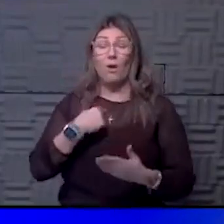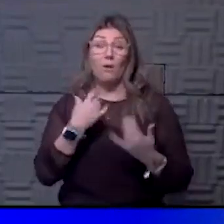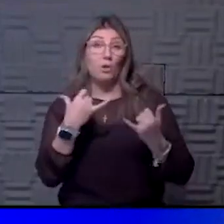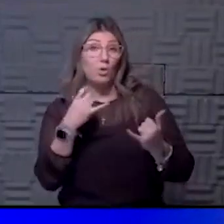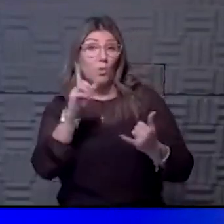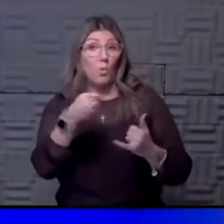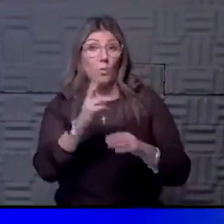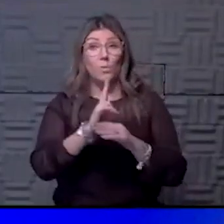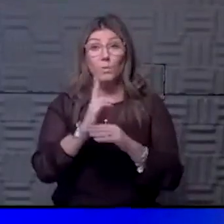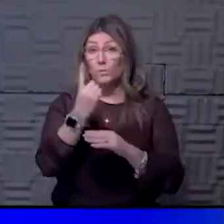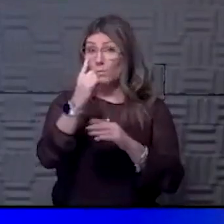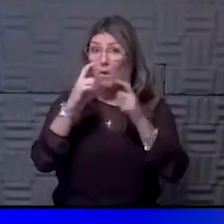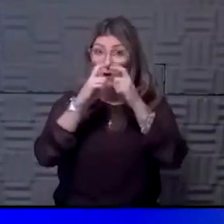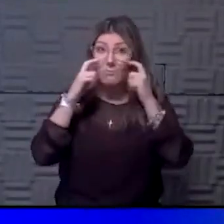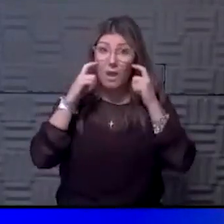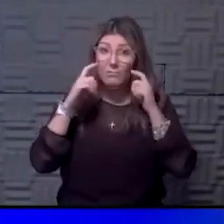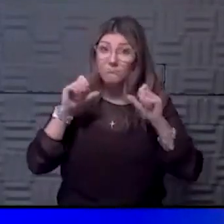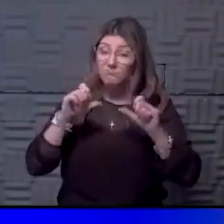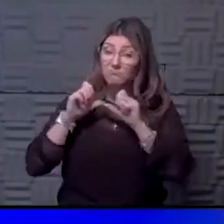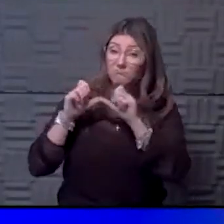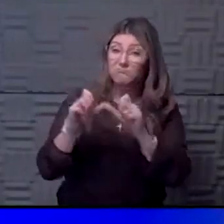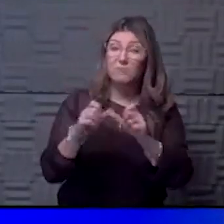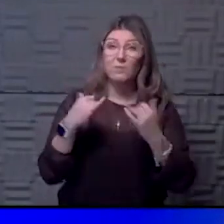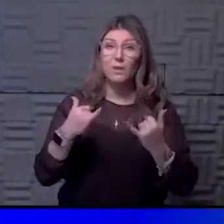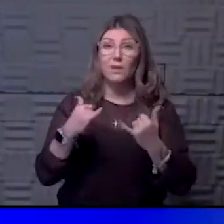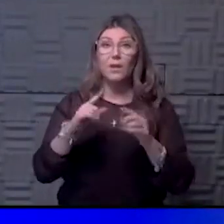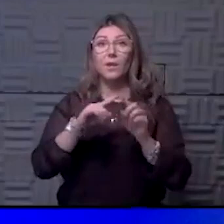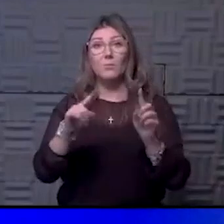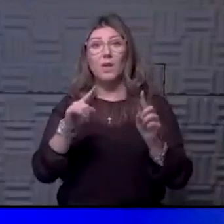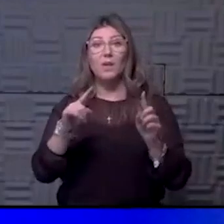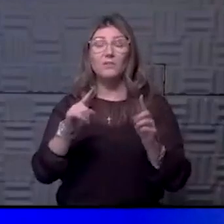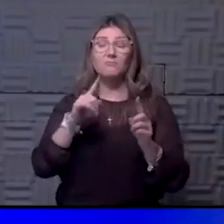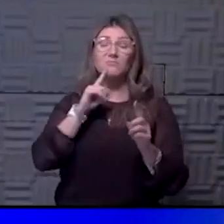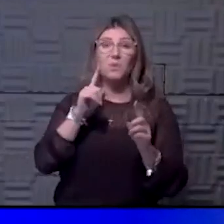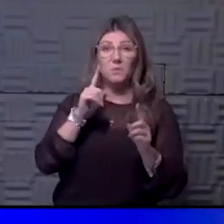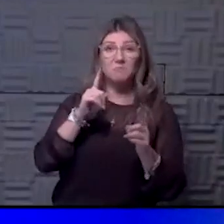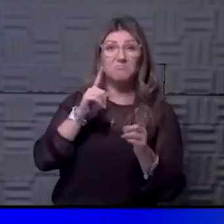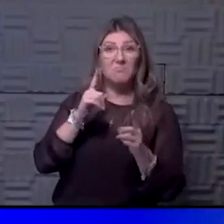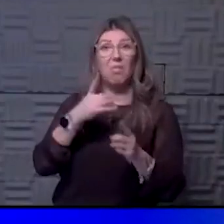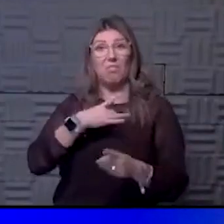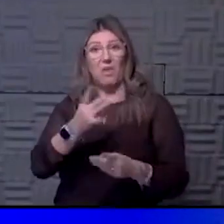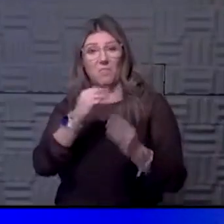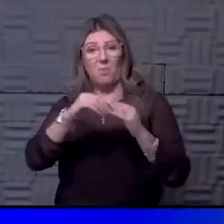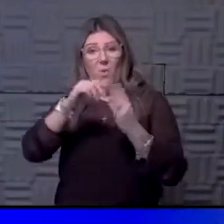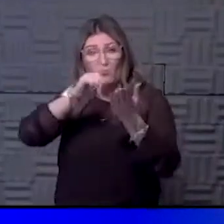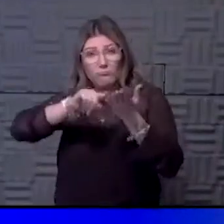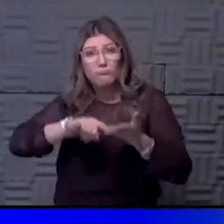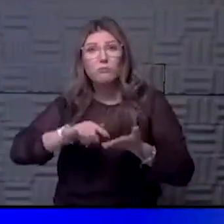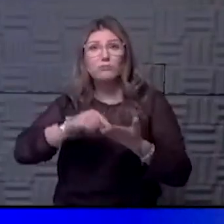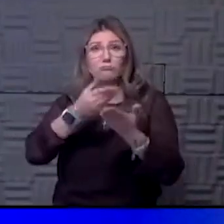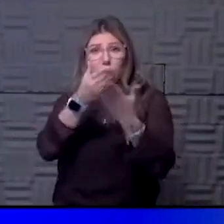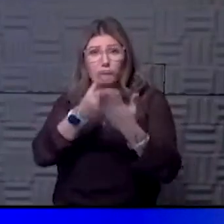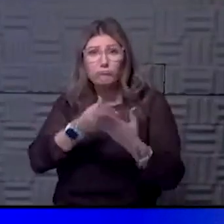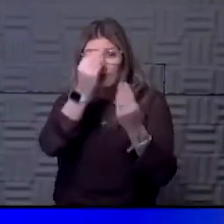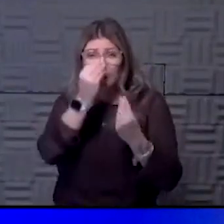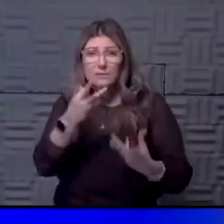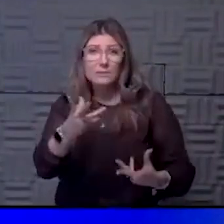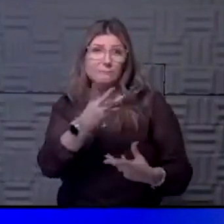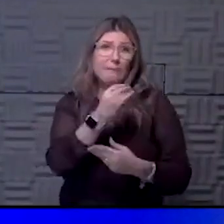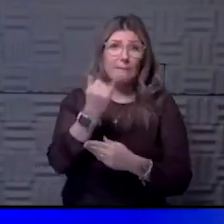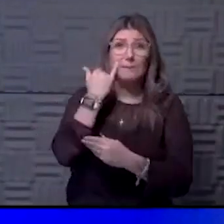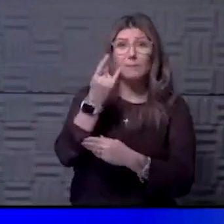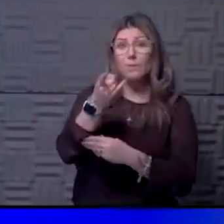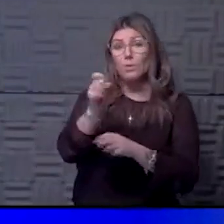wearing one mask. I'll probably continue to do it right now. We would certainly like to look for more data. But if you want to wear two masks, if that makes you feel better and you can tolerate